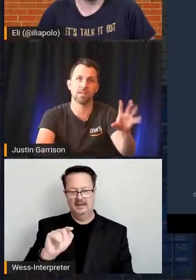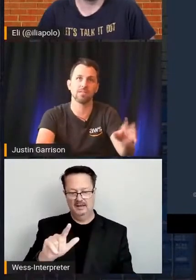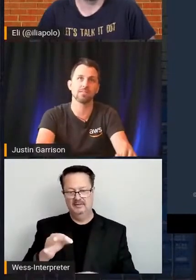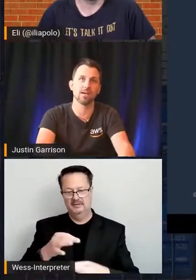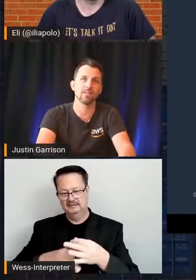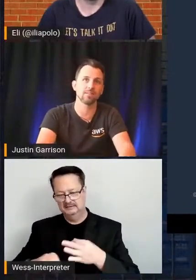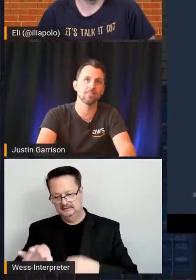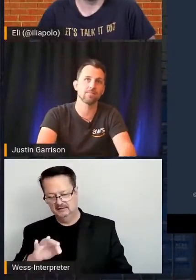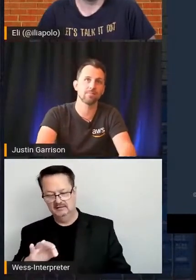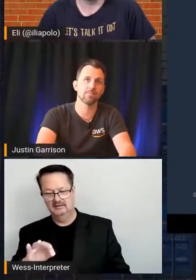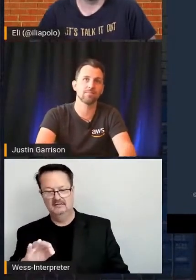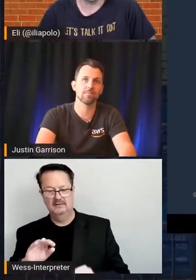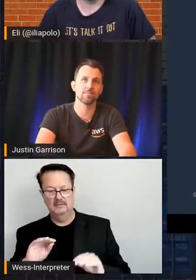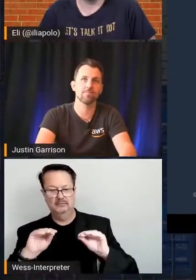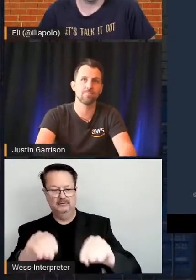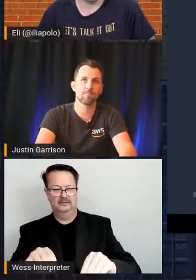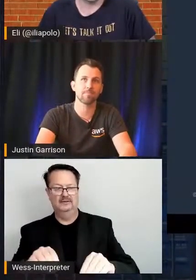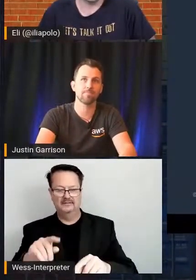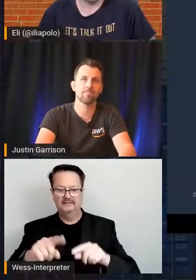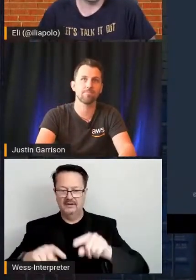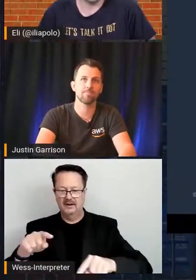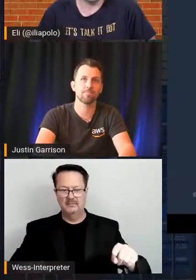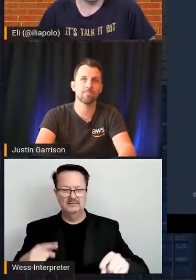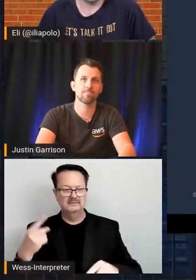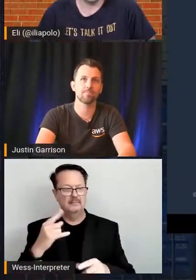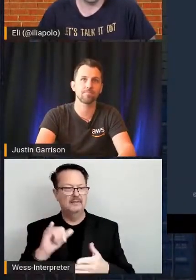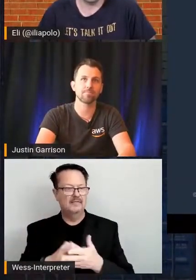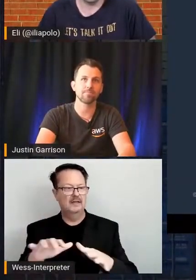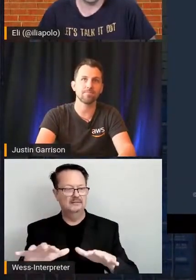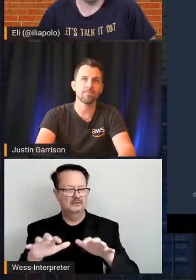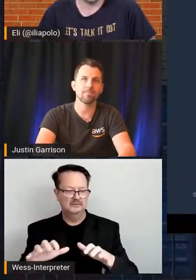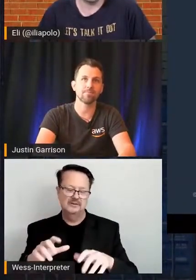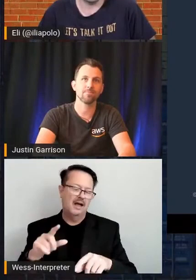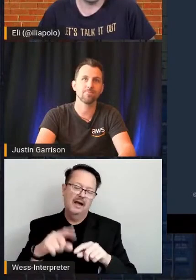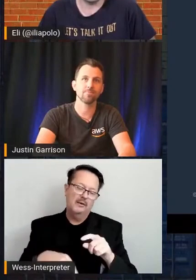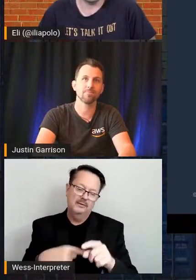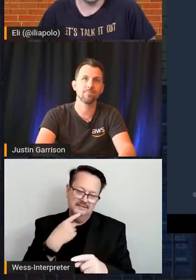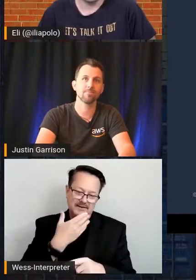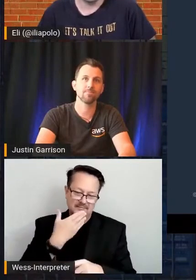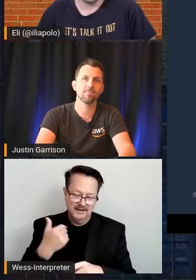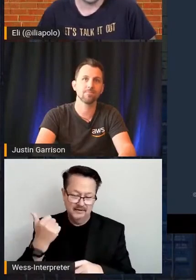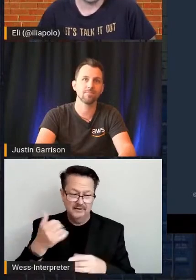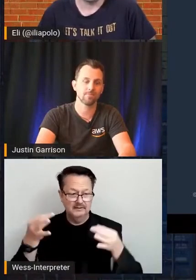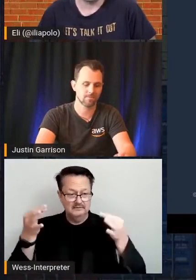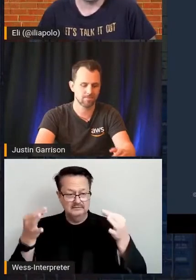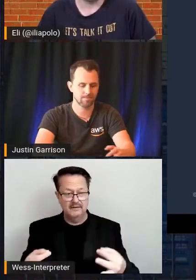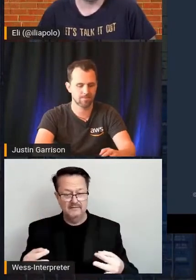something that is static. Exactly. I couldn't have said it better. Definitely.